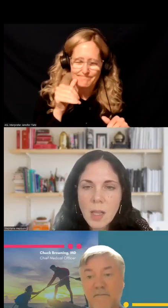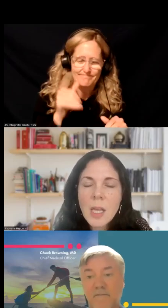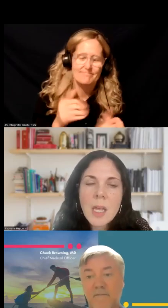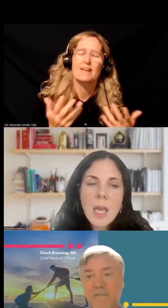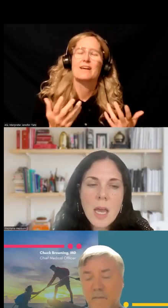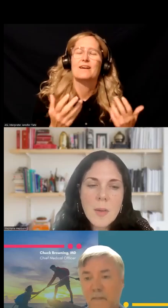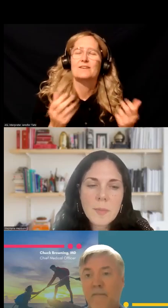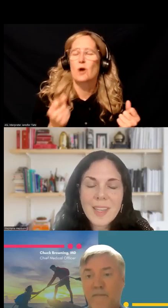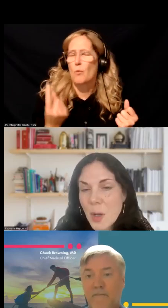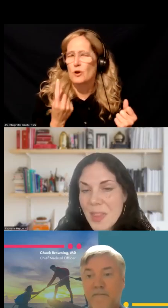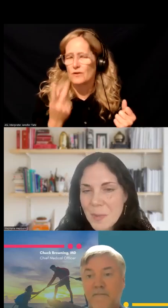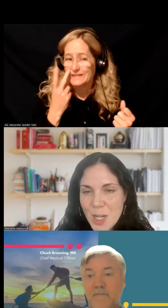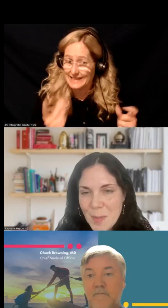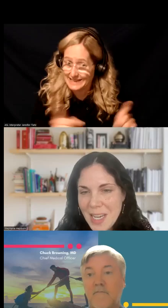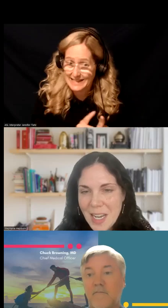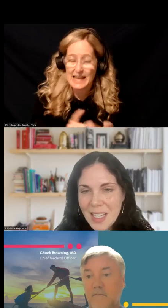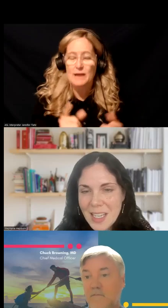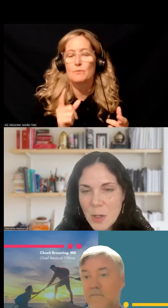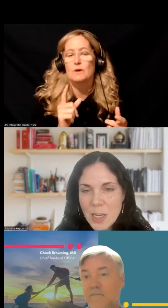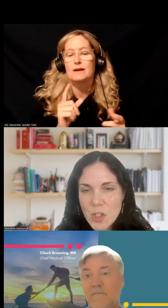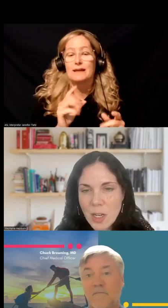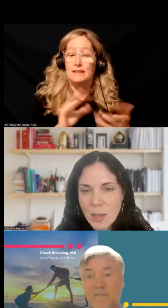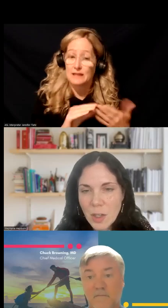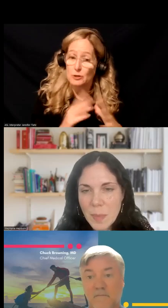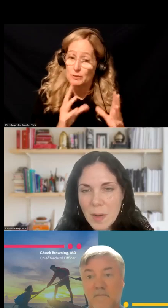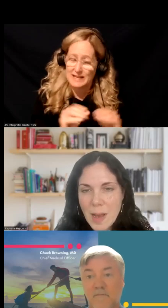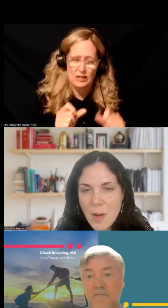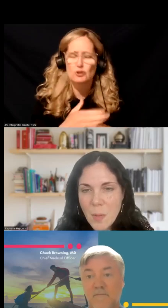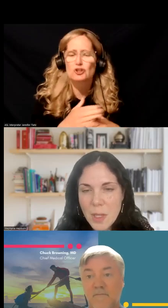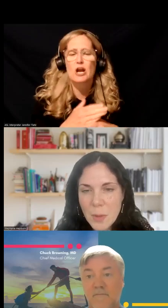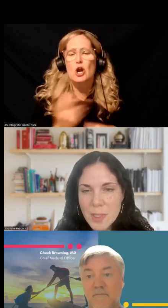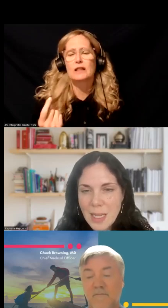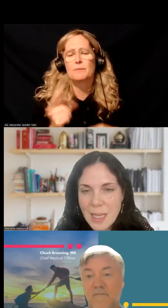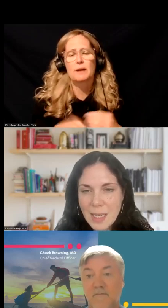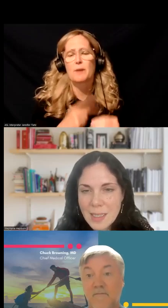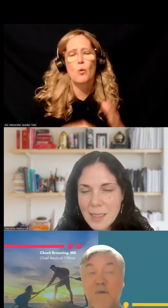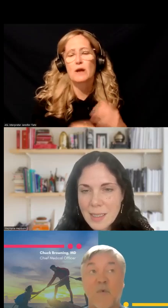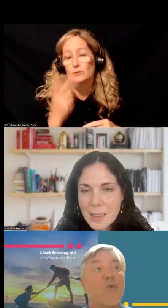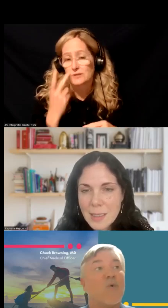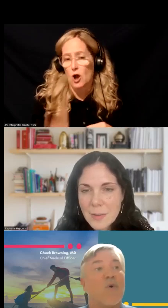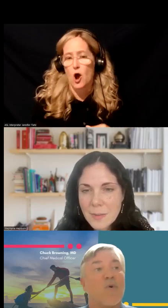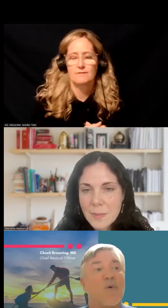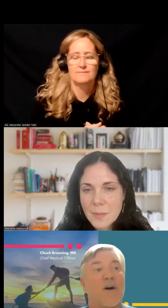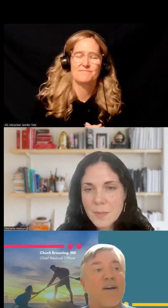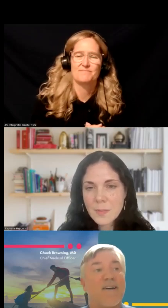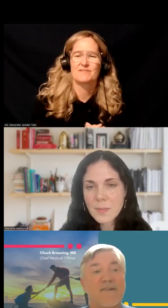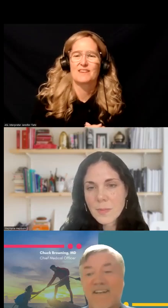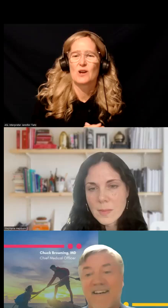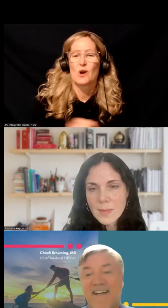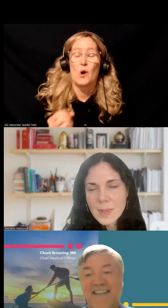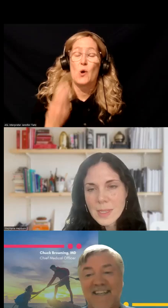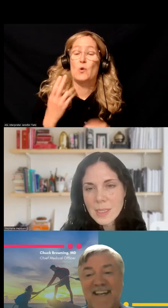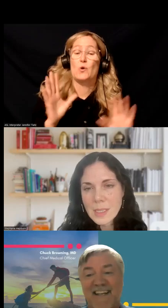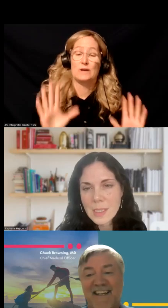that as well. In that community meeting, can you share a little bit about what you were seeing? Ooh, it